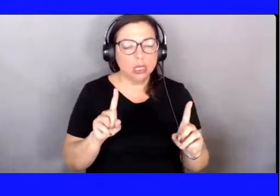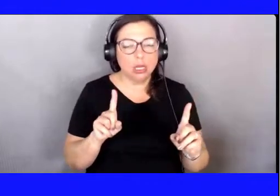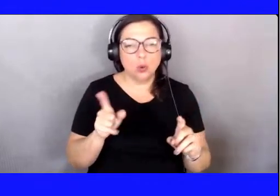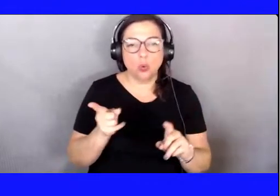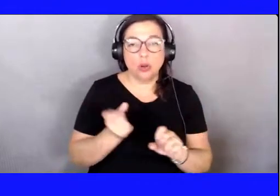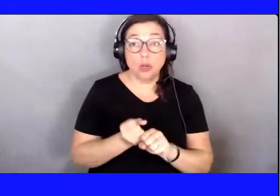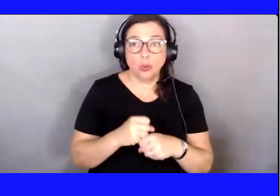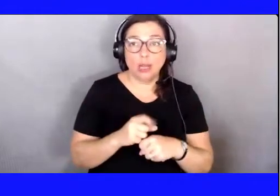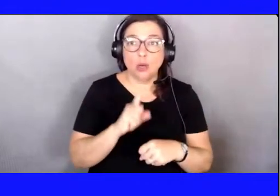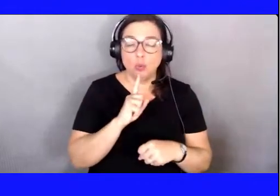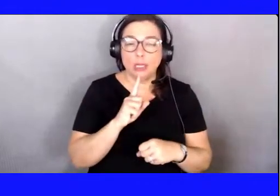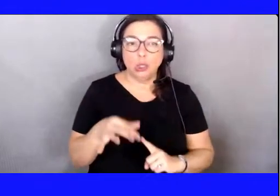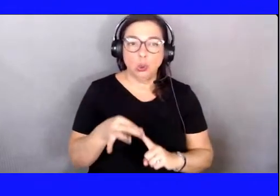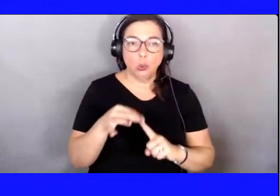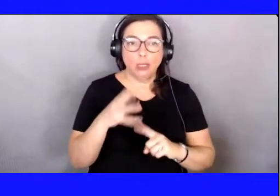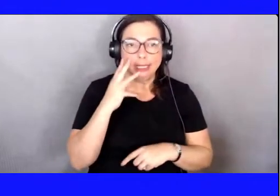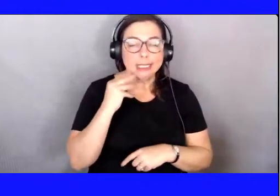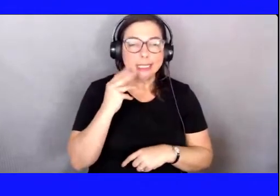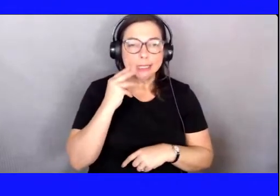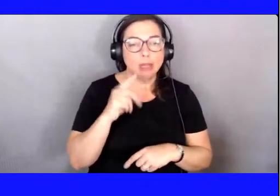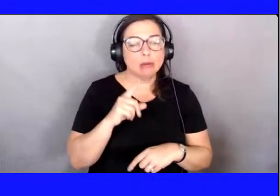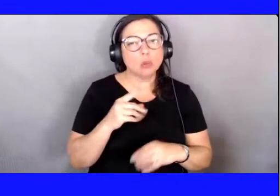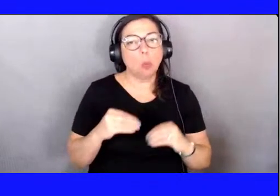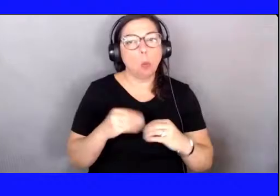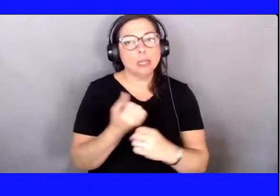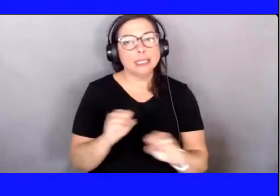pedestrian experience that's safer and more friendly.